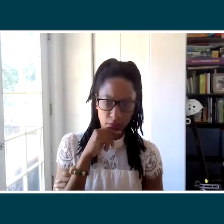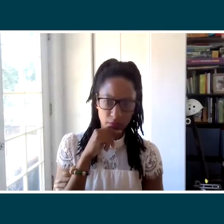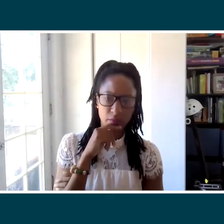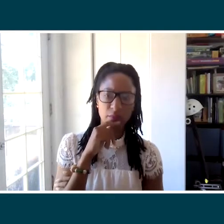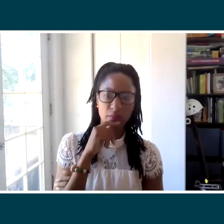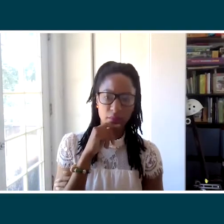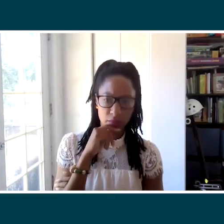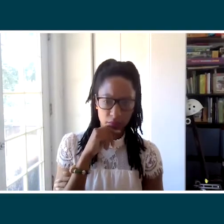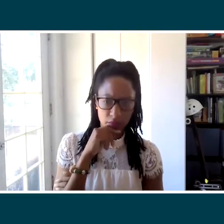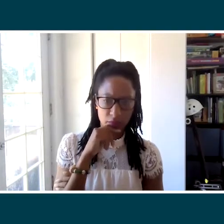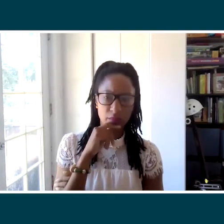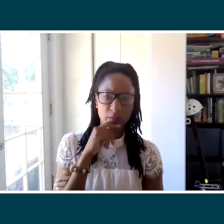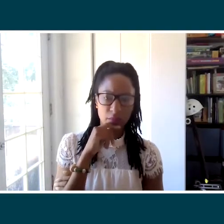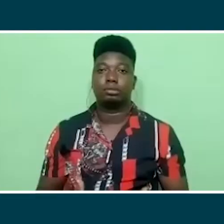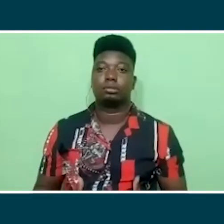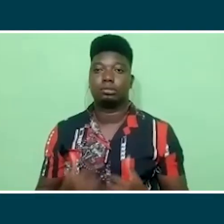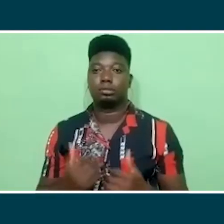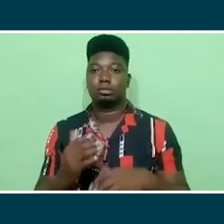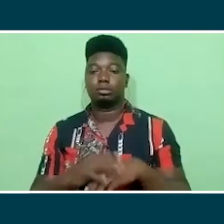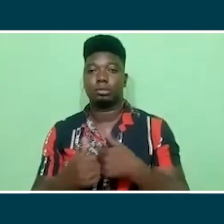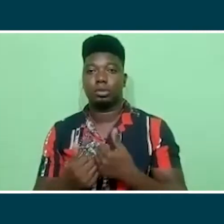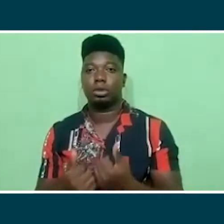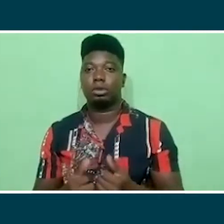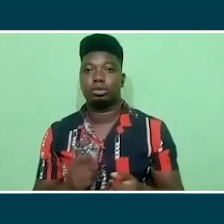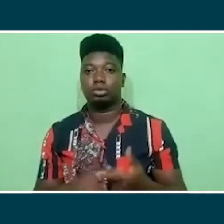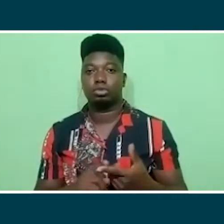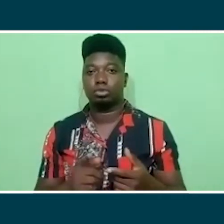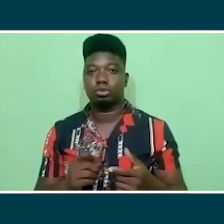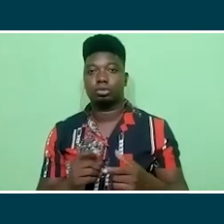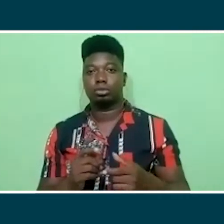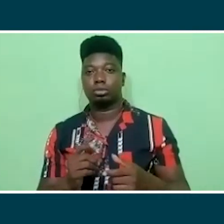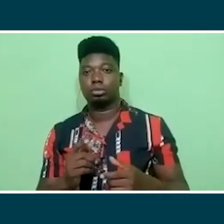just underscores how woven into the DNA of this country